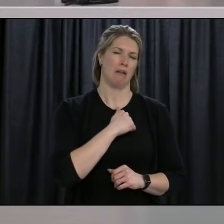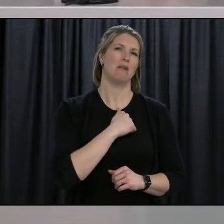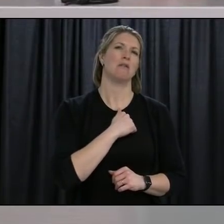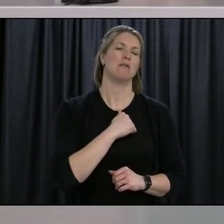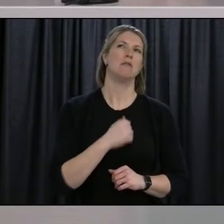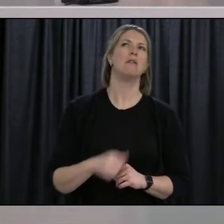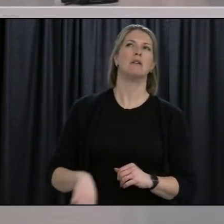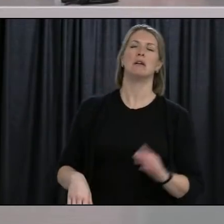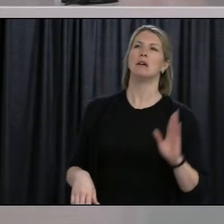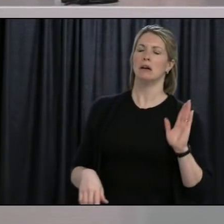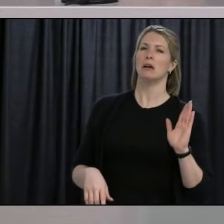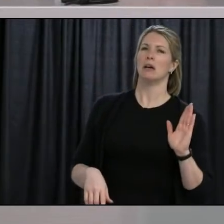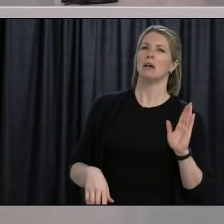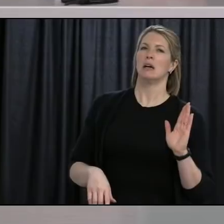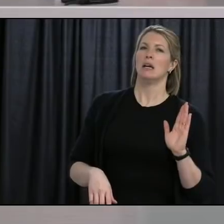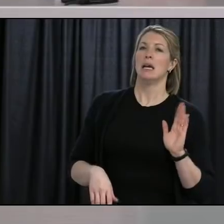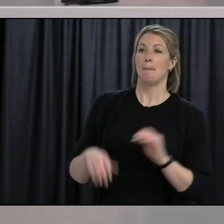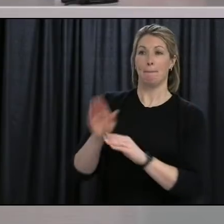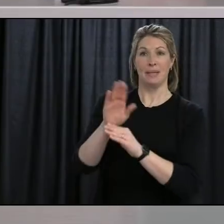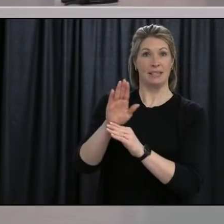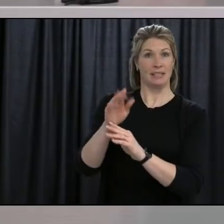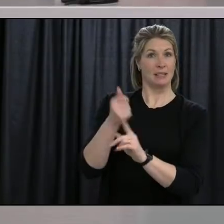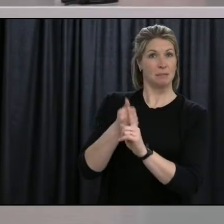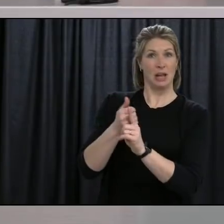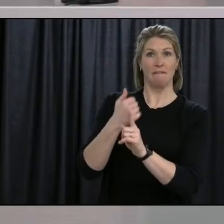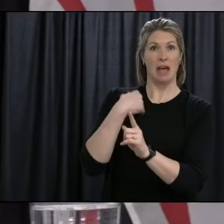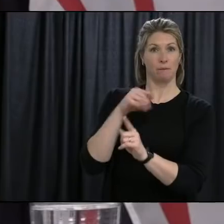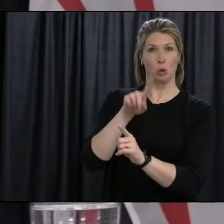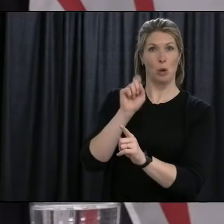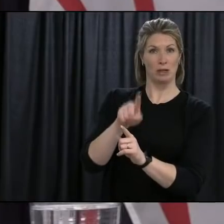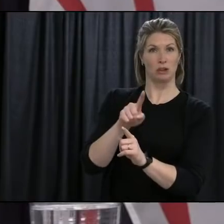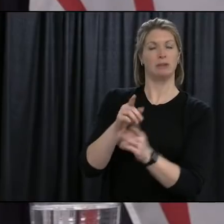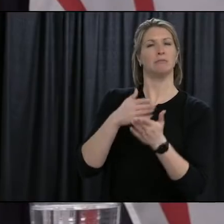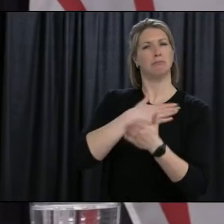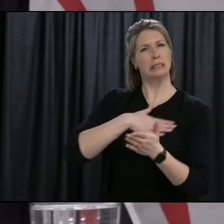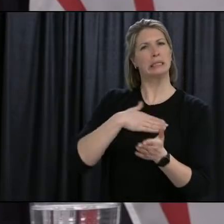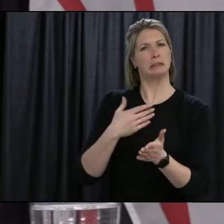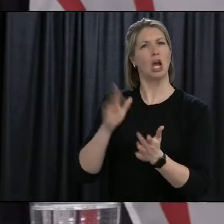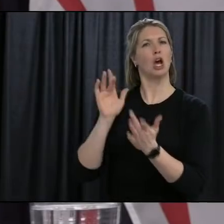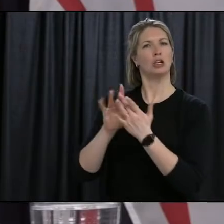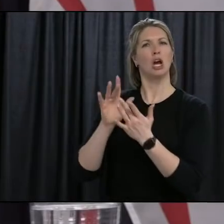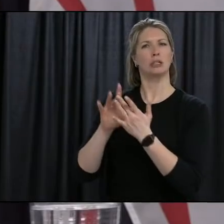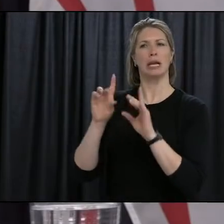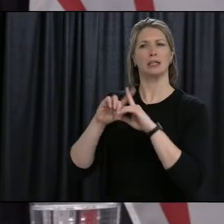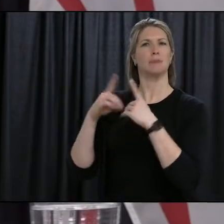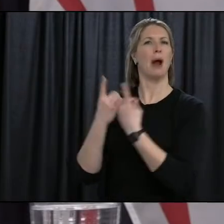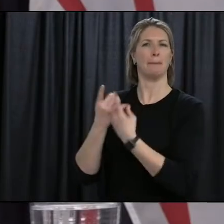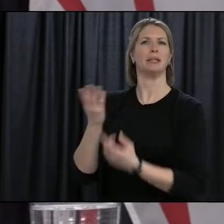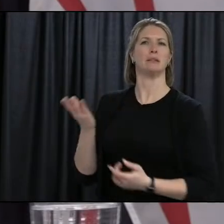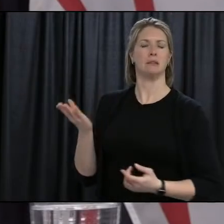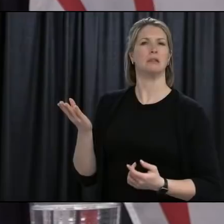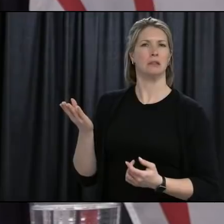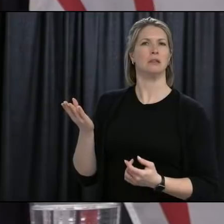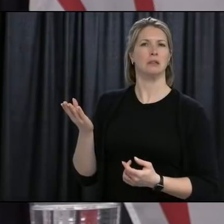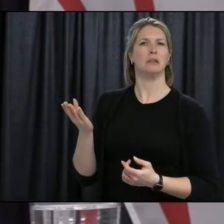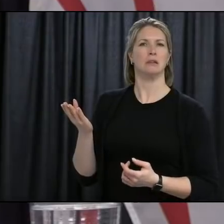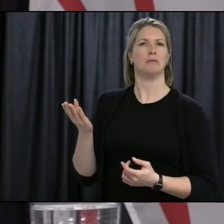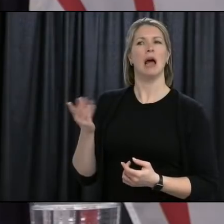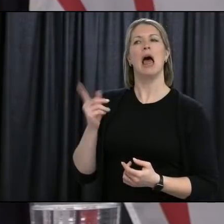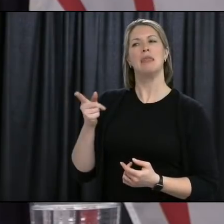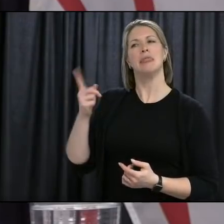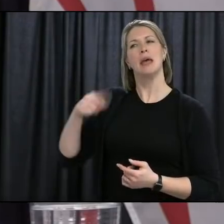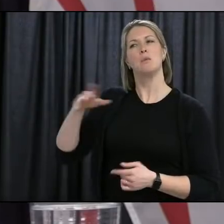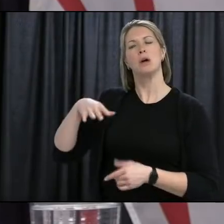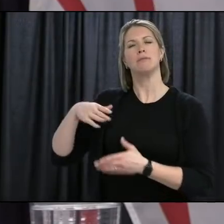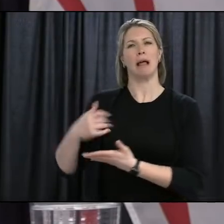if businesses have questions, they can certainly reach out to the department for guidance, and we'll and it will help work them, through their own